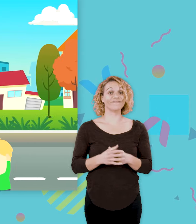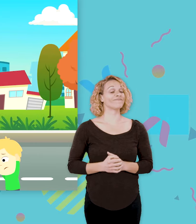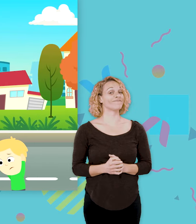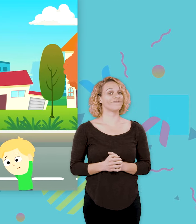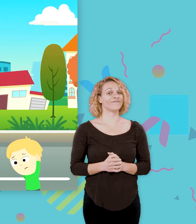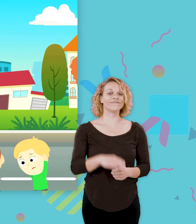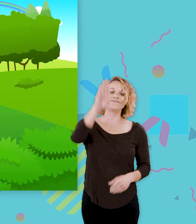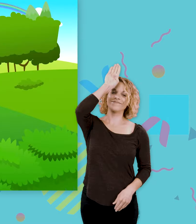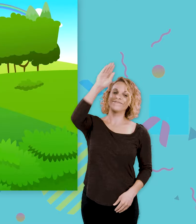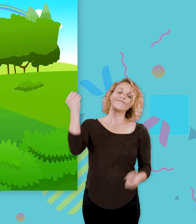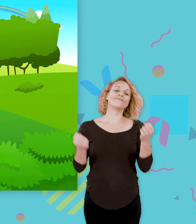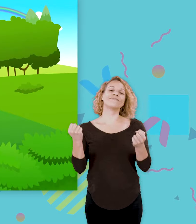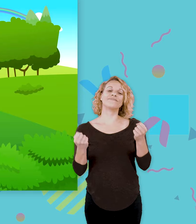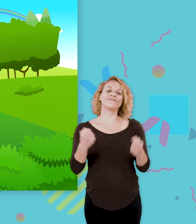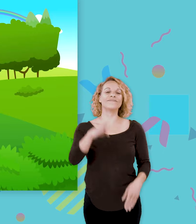truck.